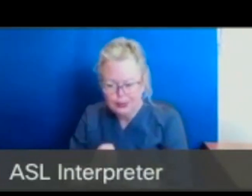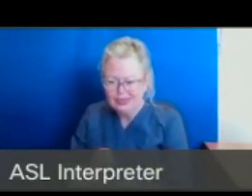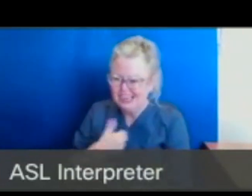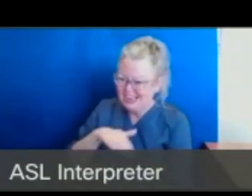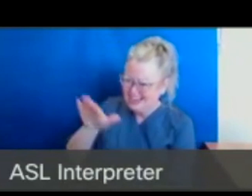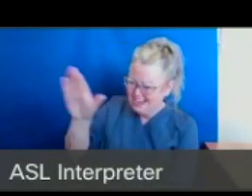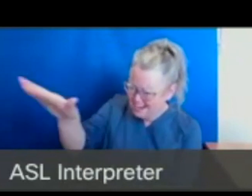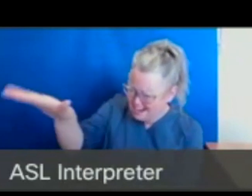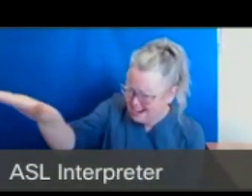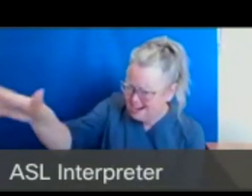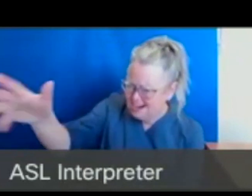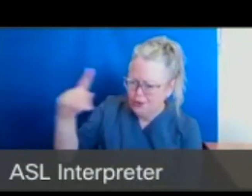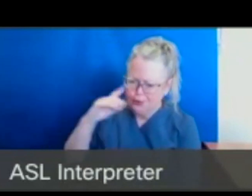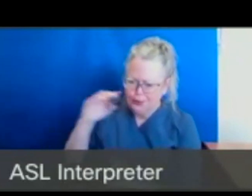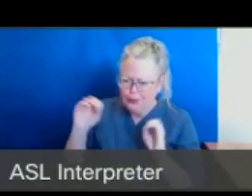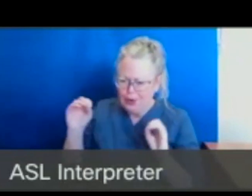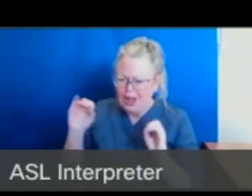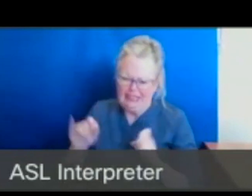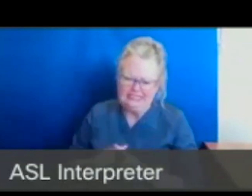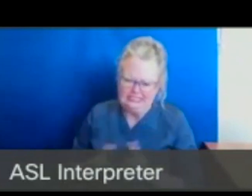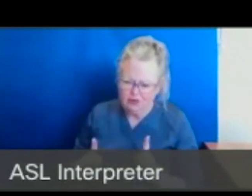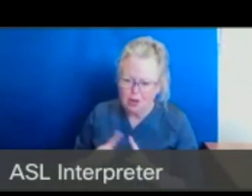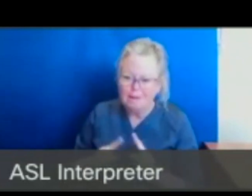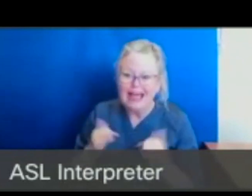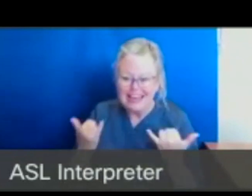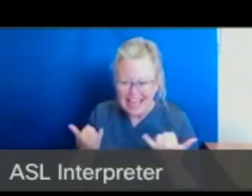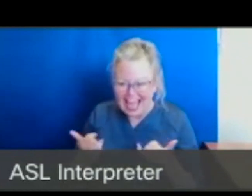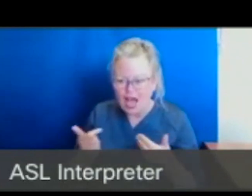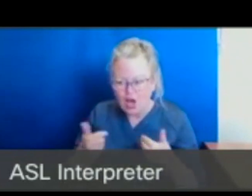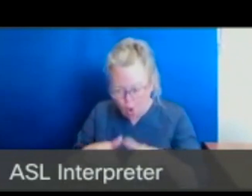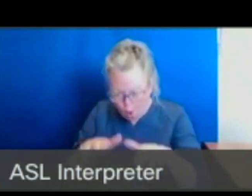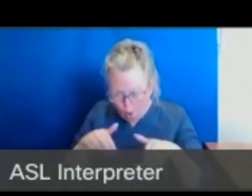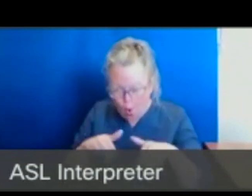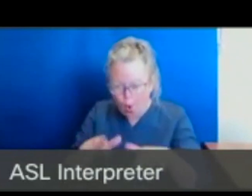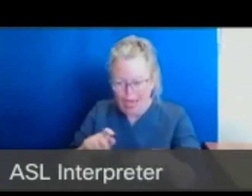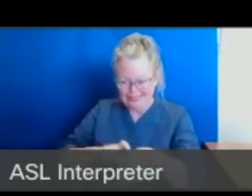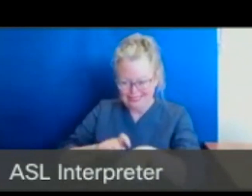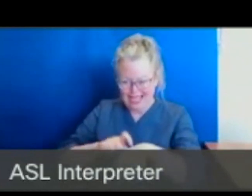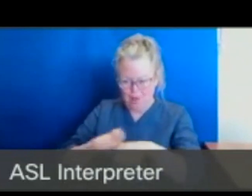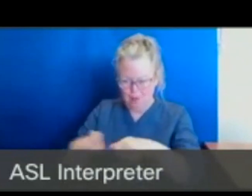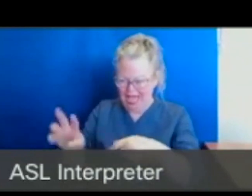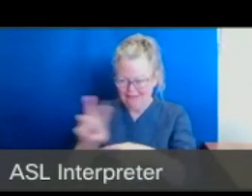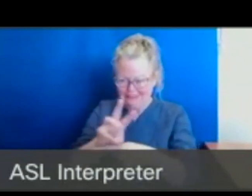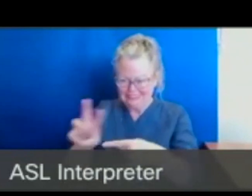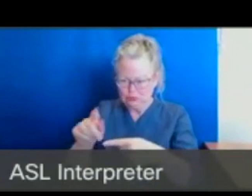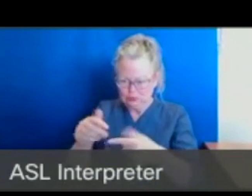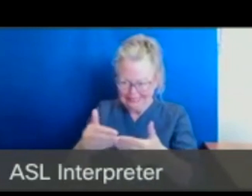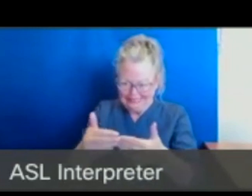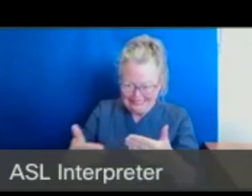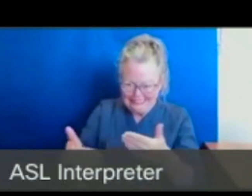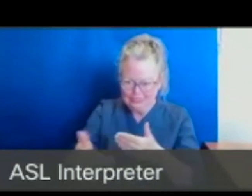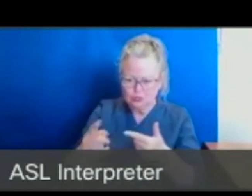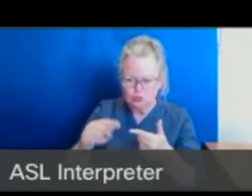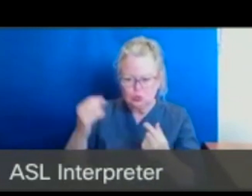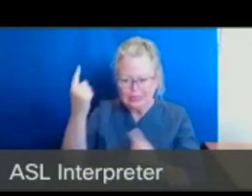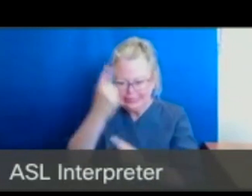begin working on how to make connections. And I think that's probably a theme Nancy will take up as